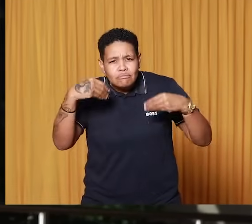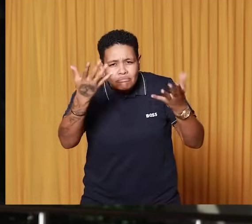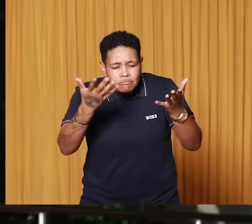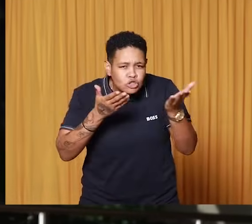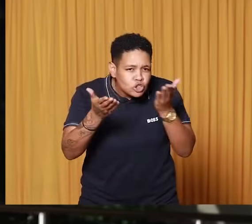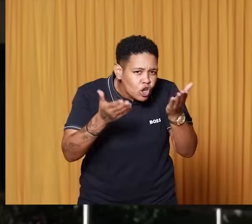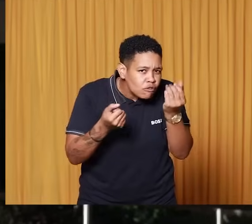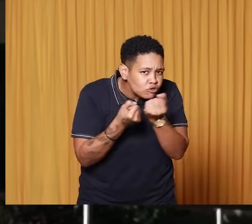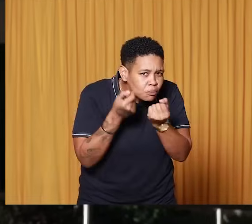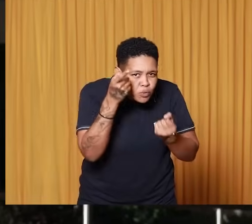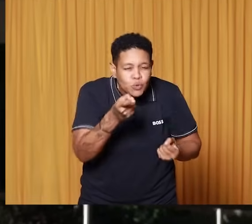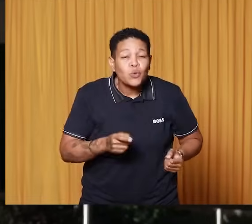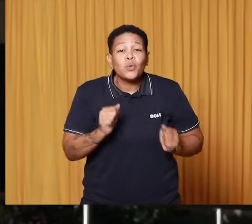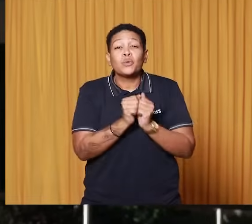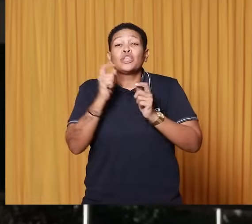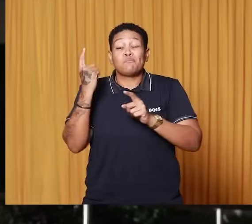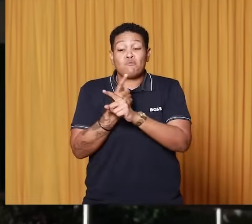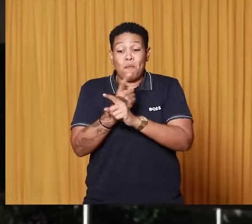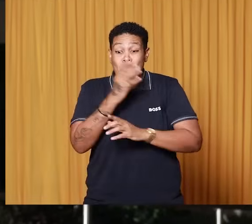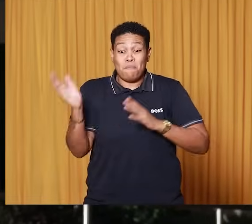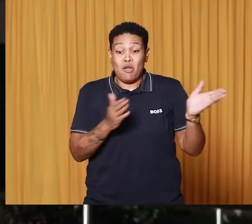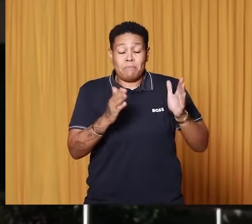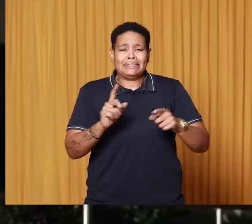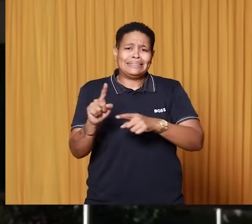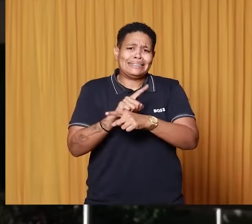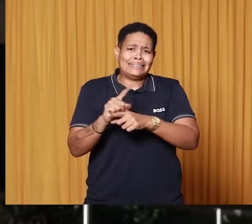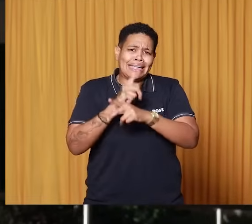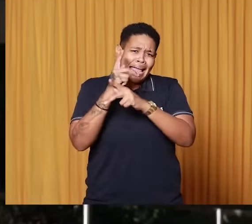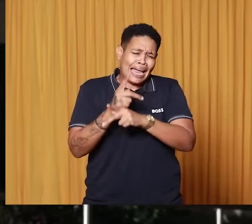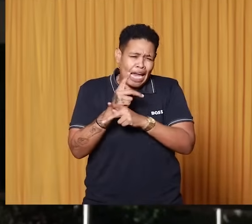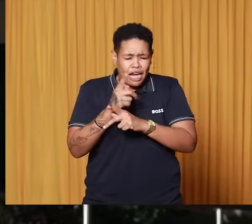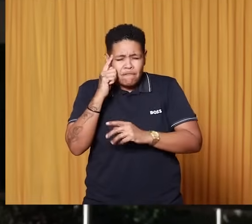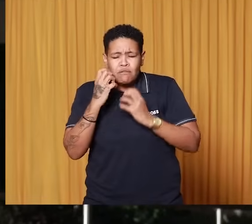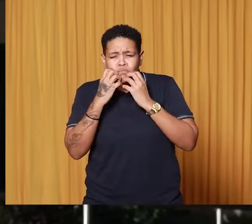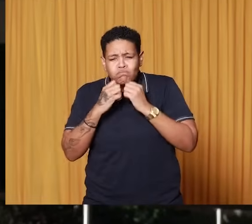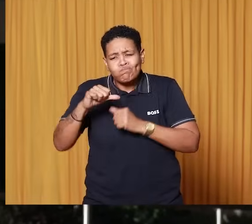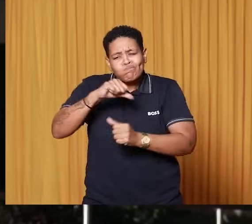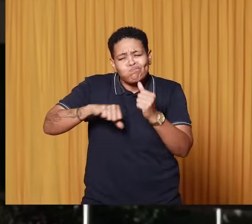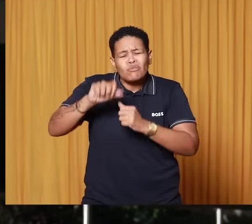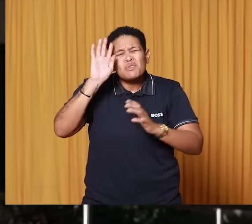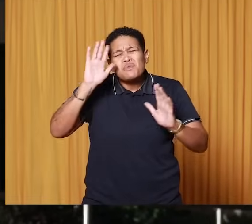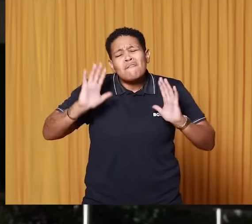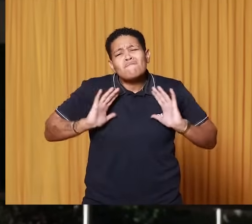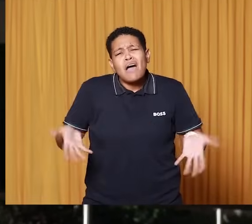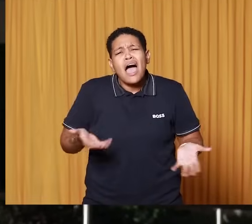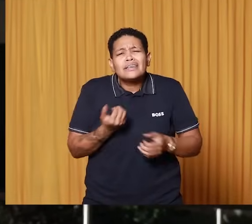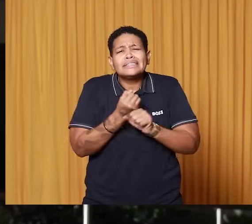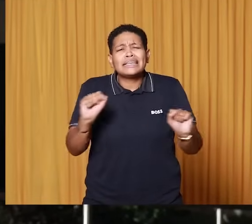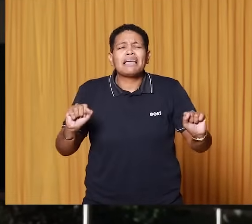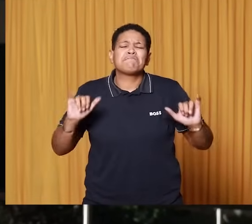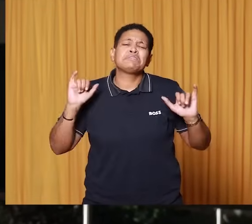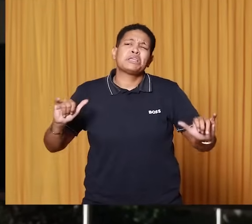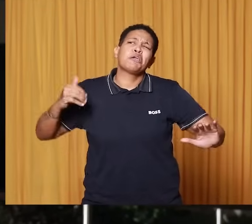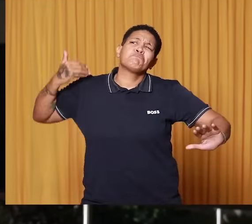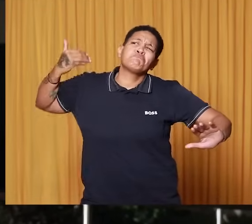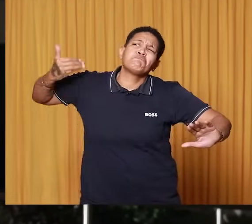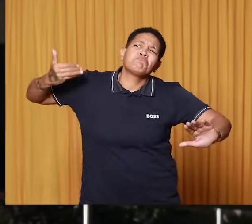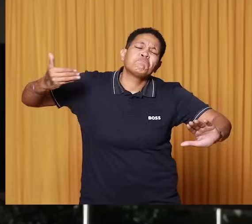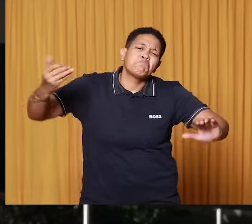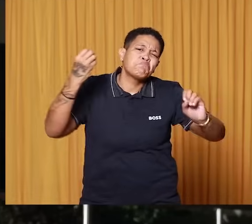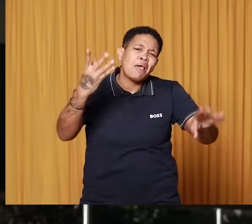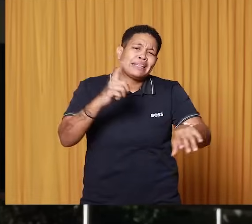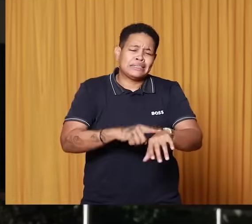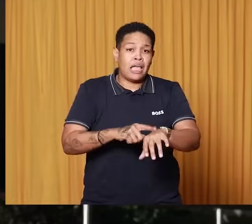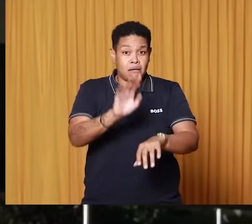to serve us. With proper preparation, discipline, and care for one another, we will come through this safely, as we have done so many times before.